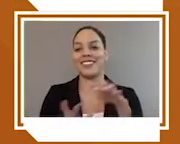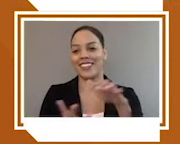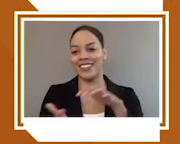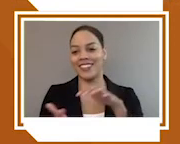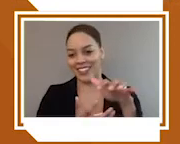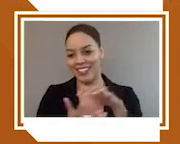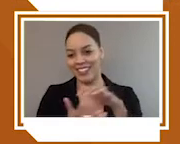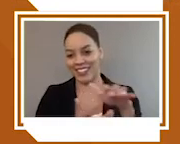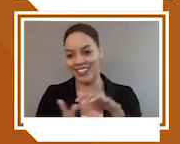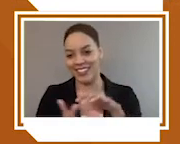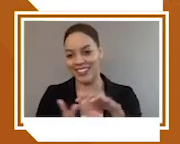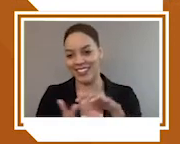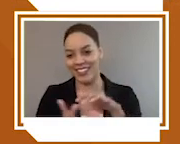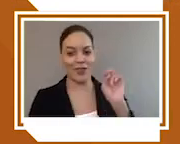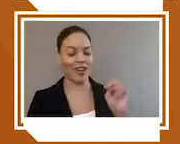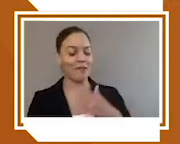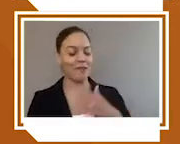Oh, my God.